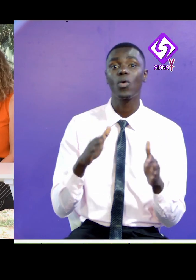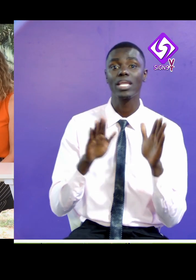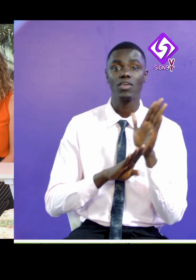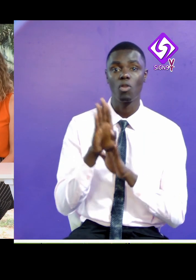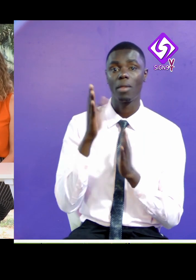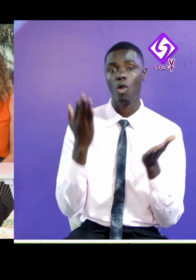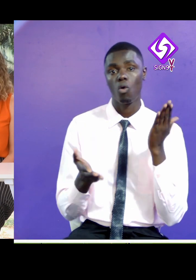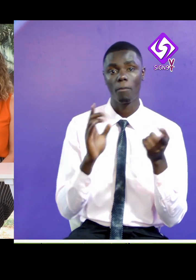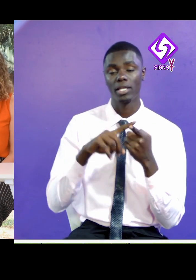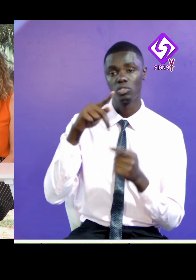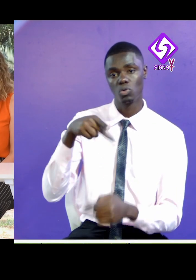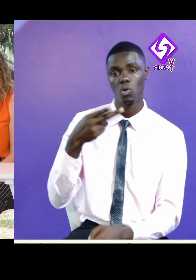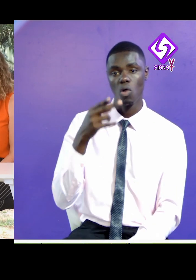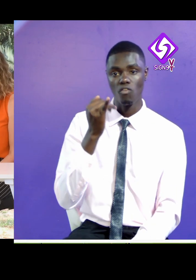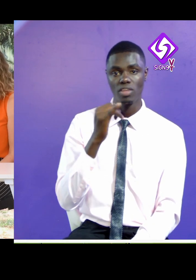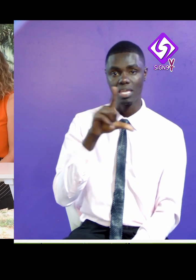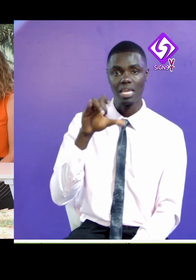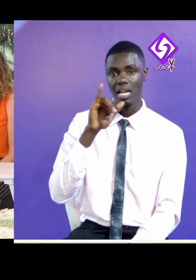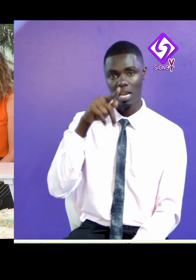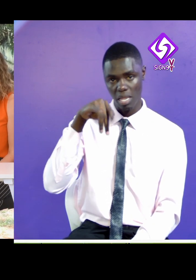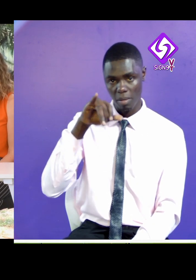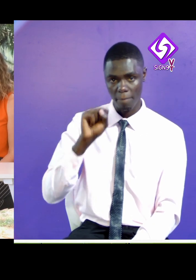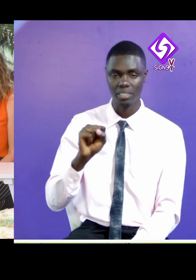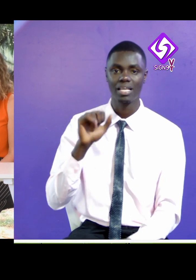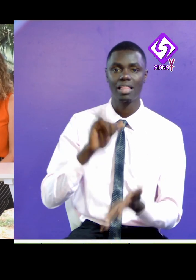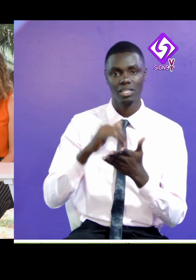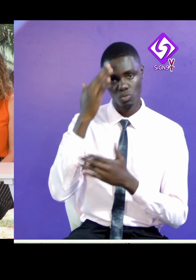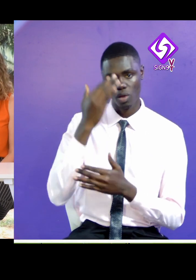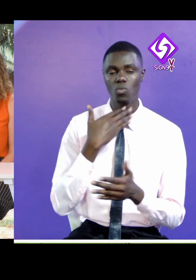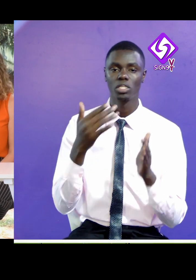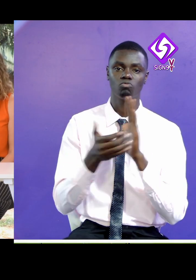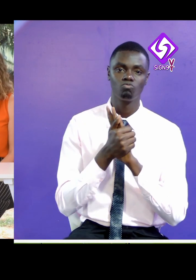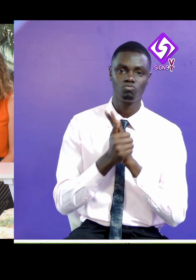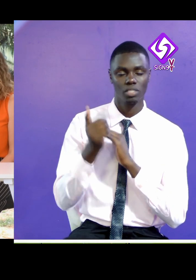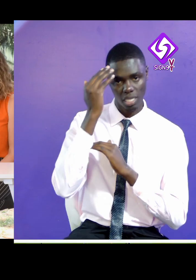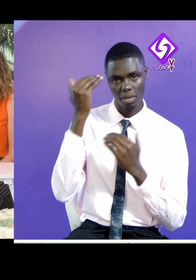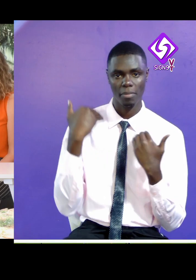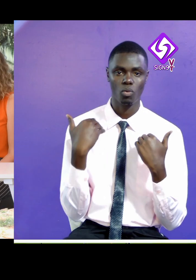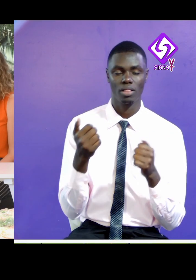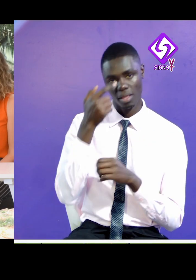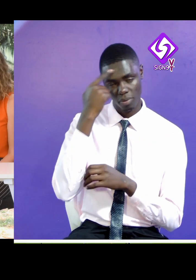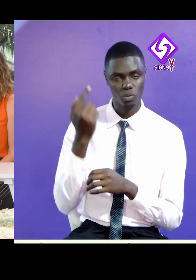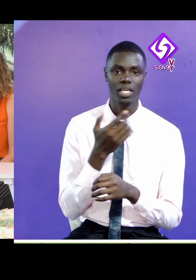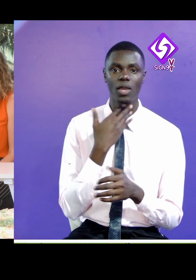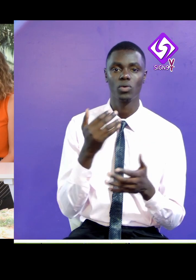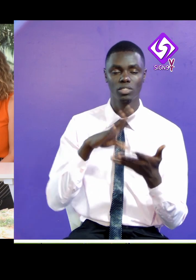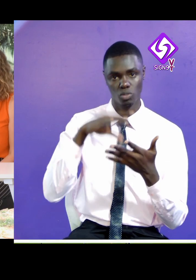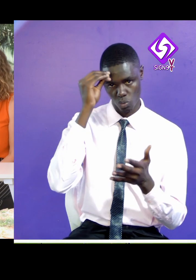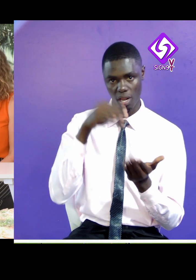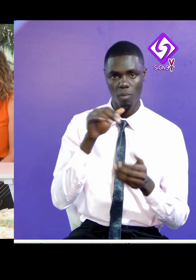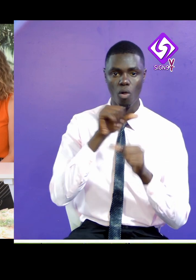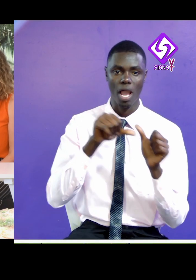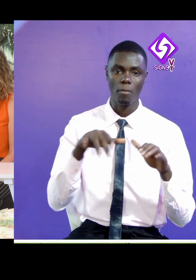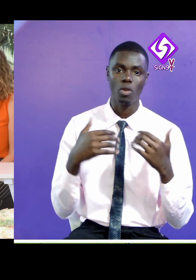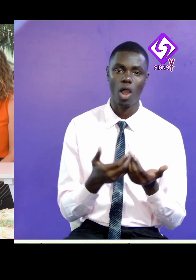developed compared to the Philippines. And that's why I wanted to specialize in mental health, because I wanted to learn